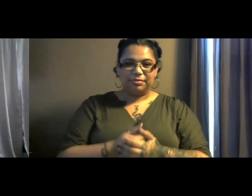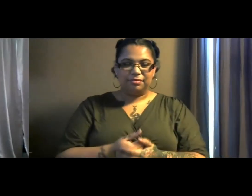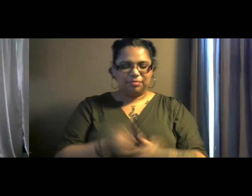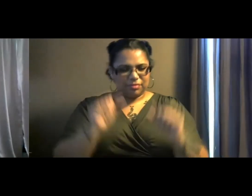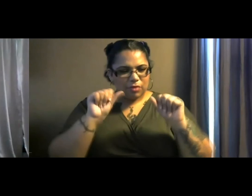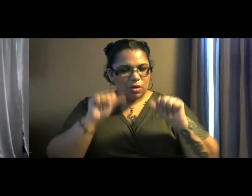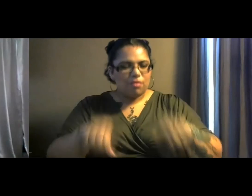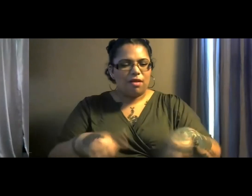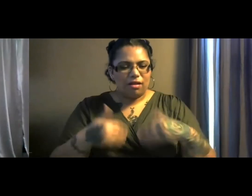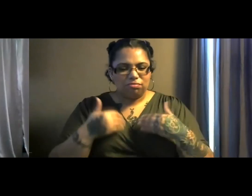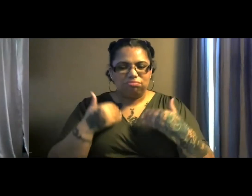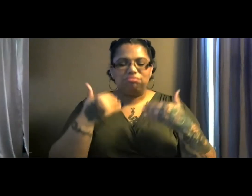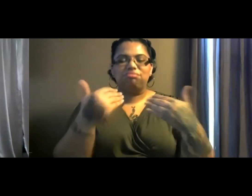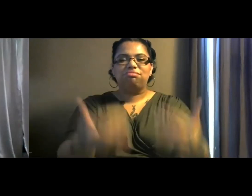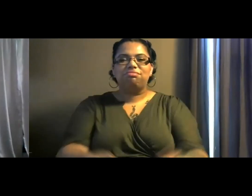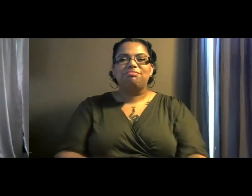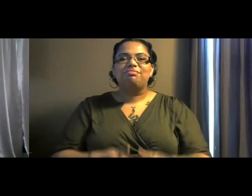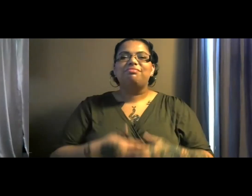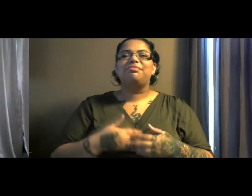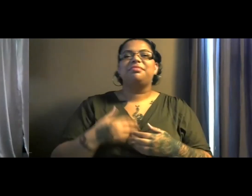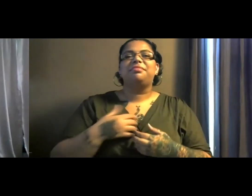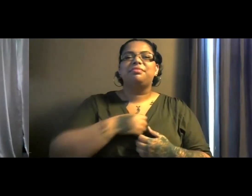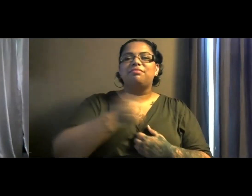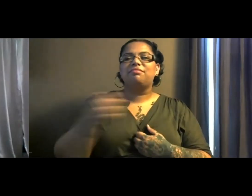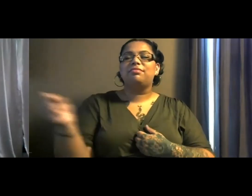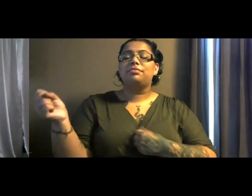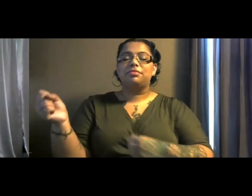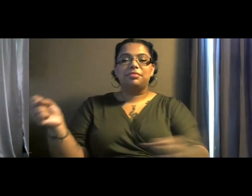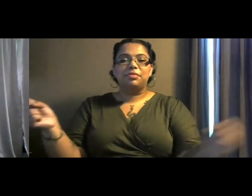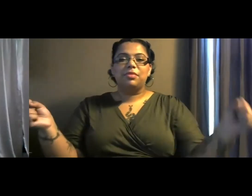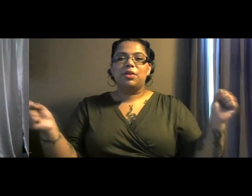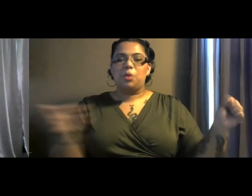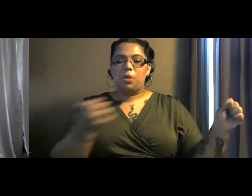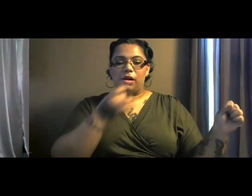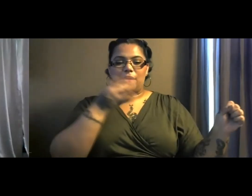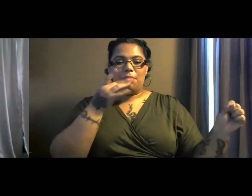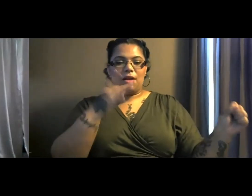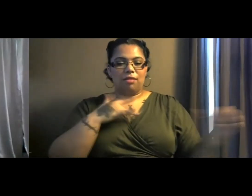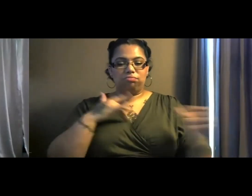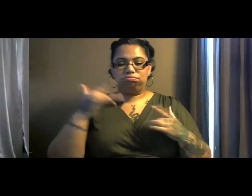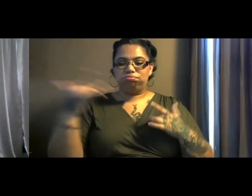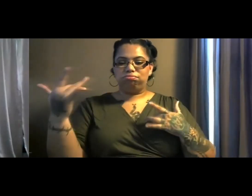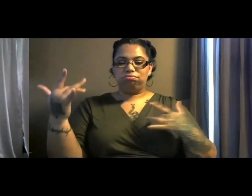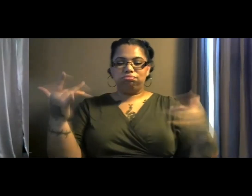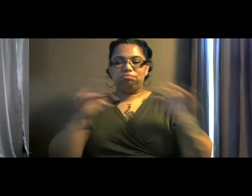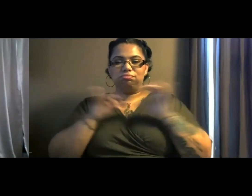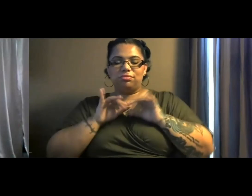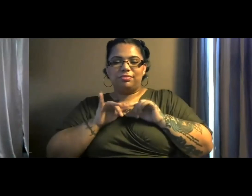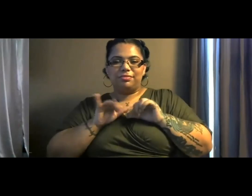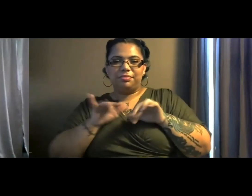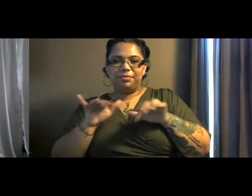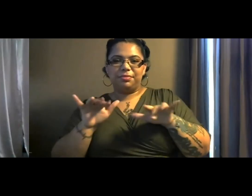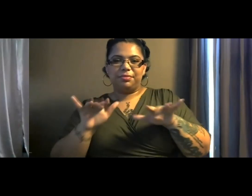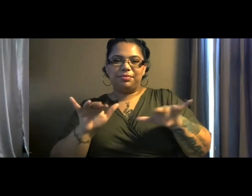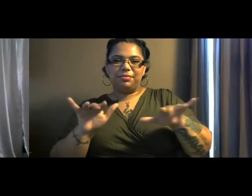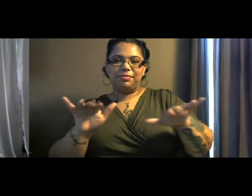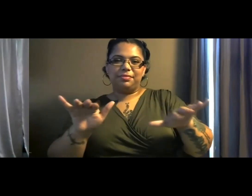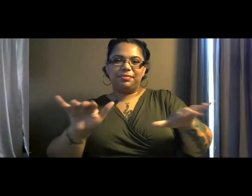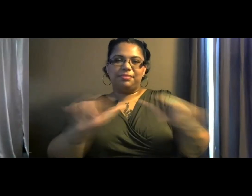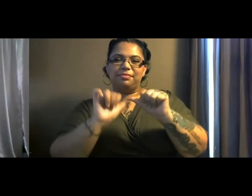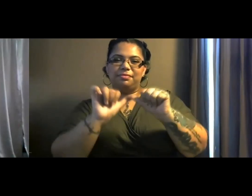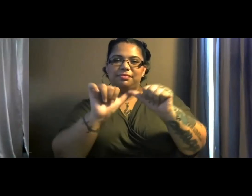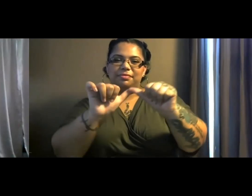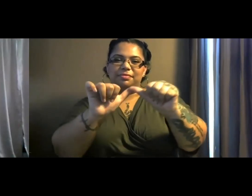it. Shine on, open up and let your light